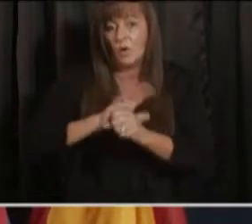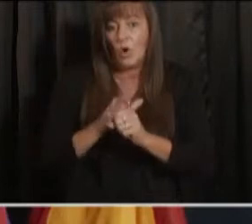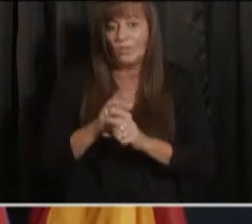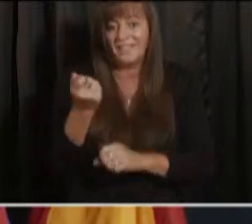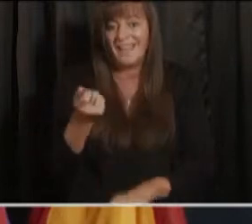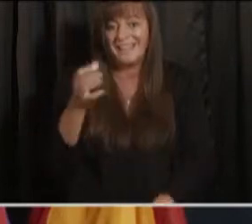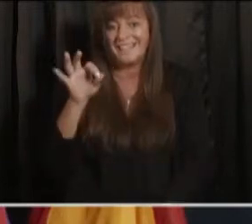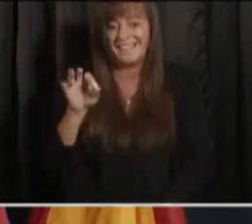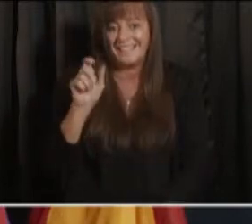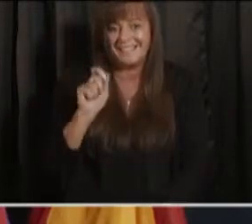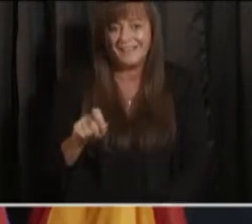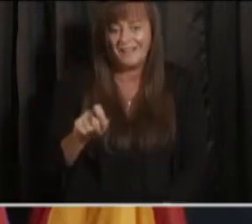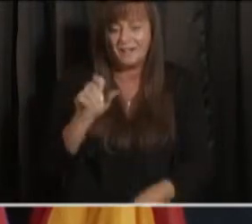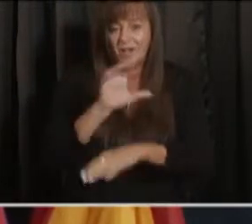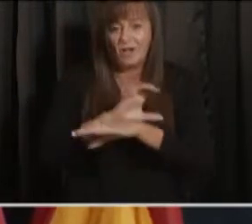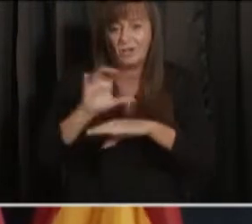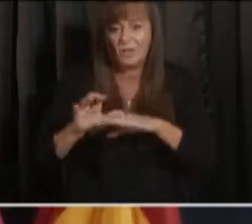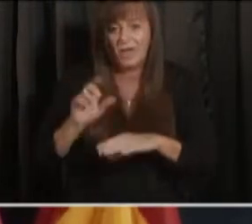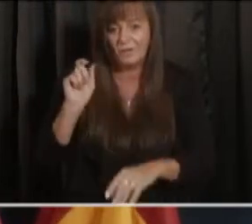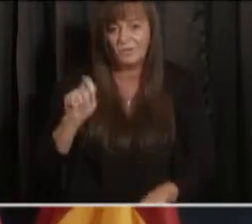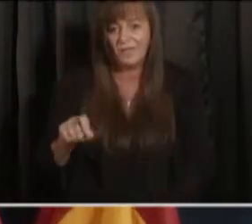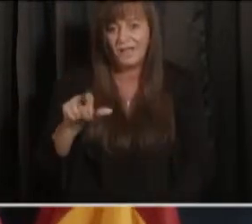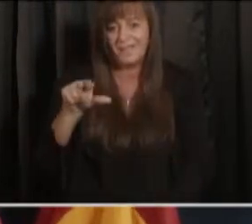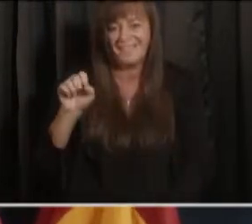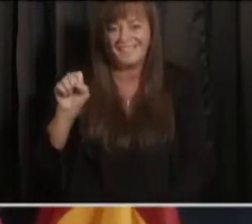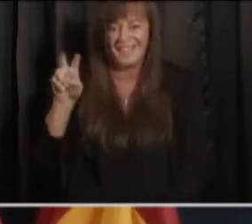COVID-19.colorado.gov. COVID19.colorado.gov.